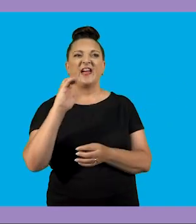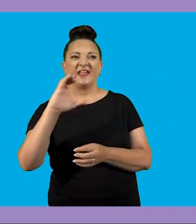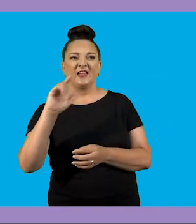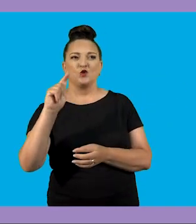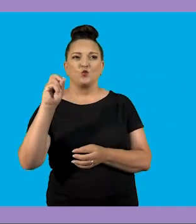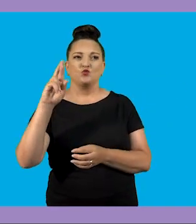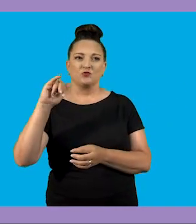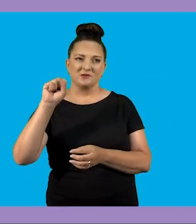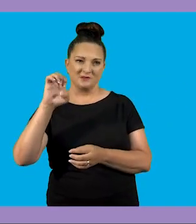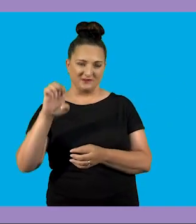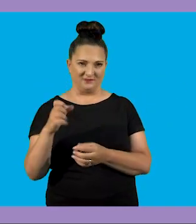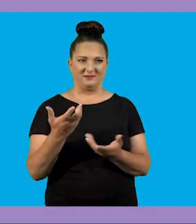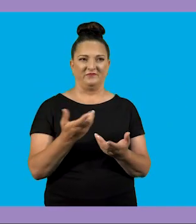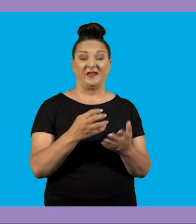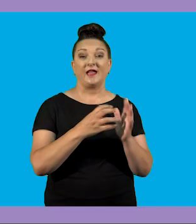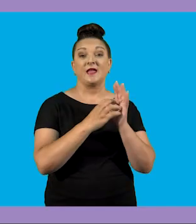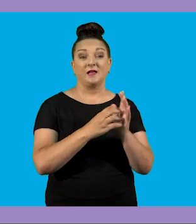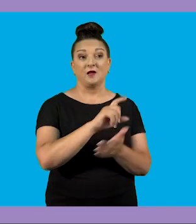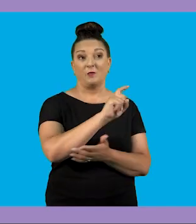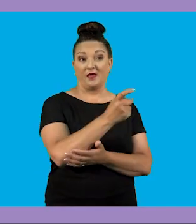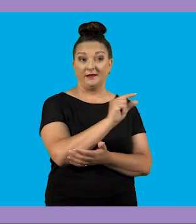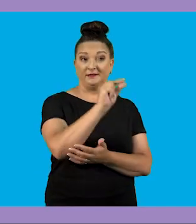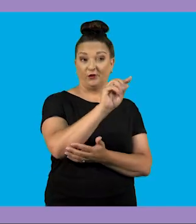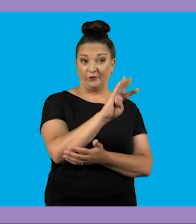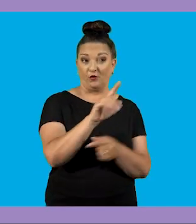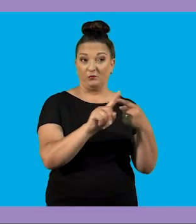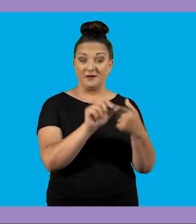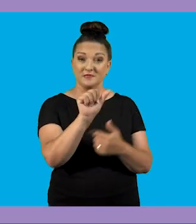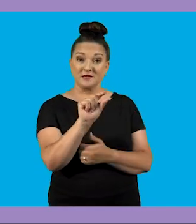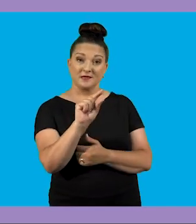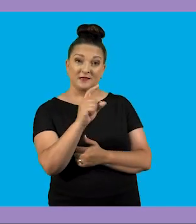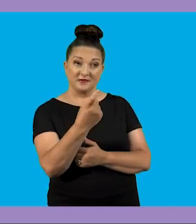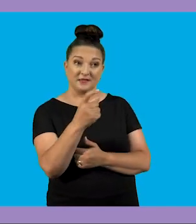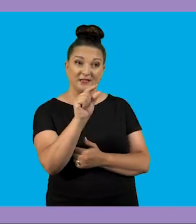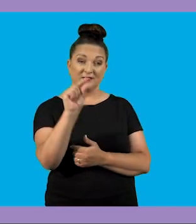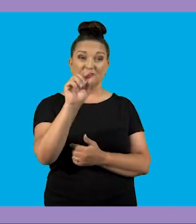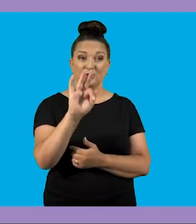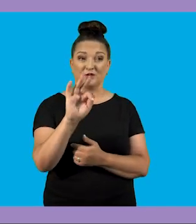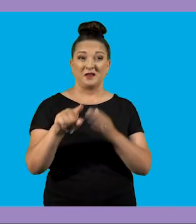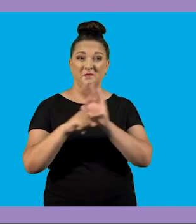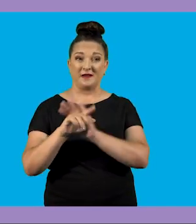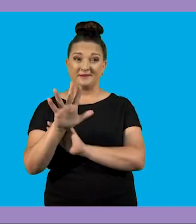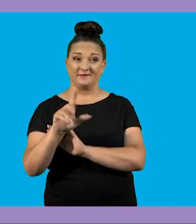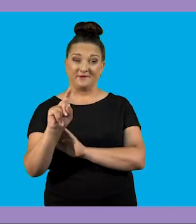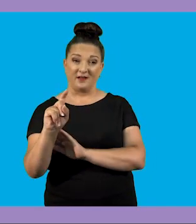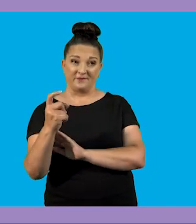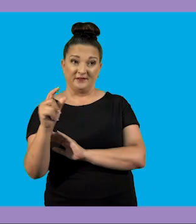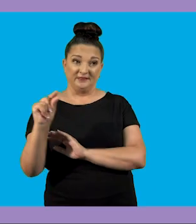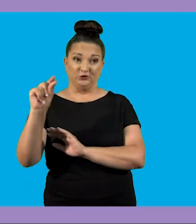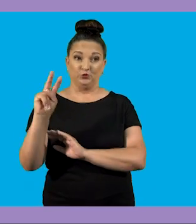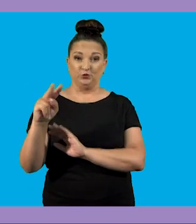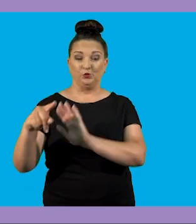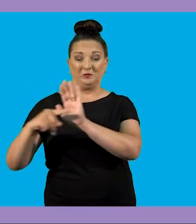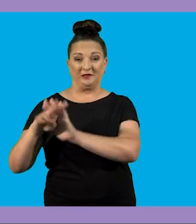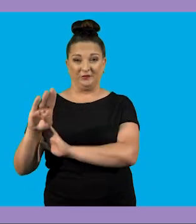fully. So we've been given an expression there that is x exponent 4 plus 6x cubed minus 5x